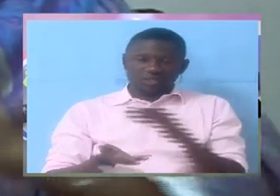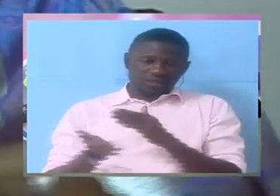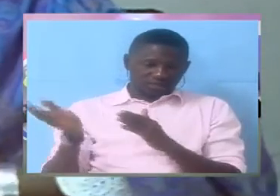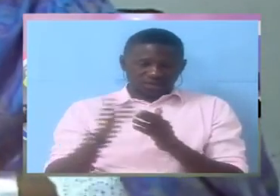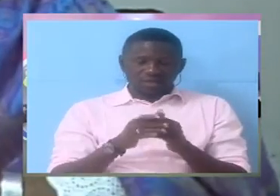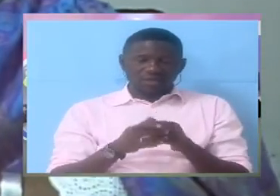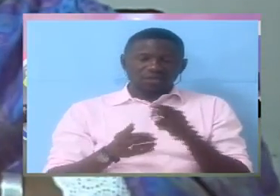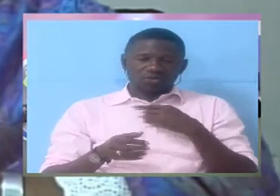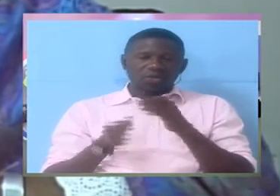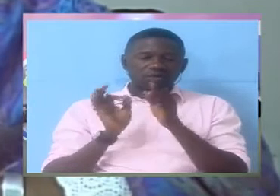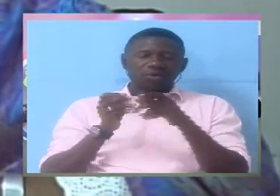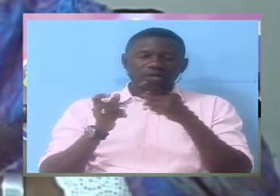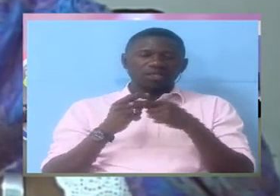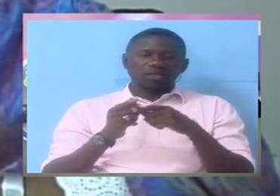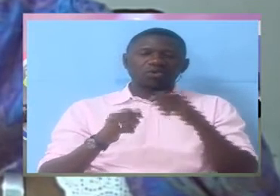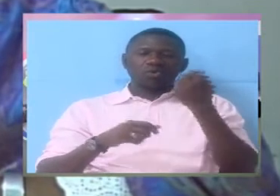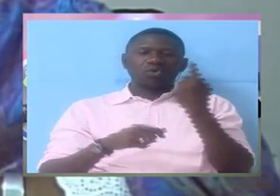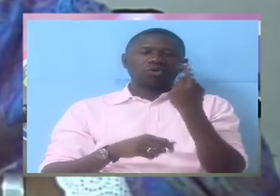classified that as